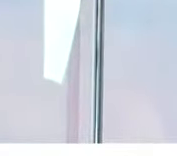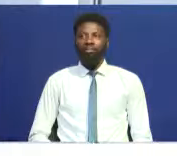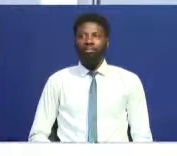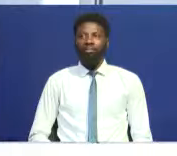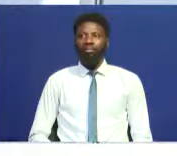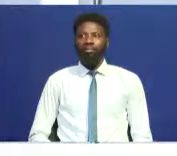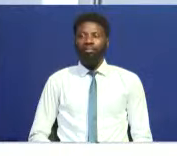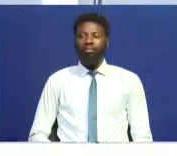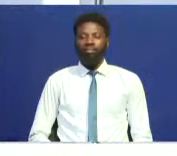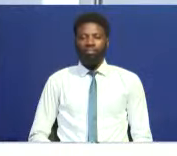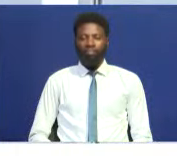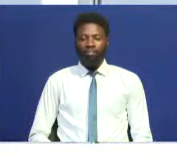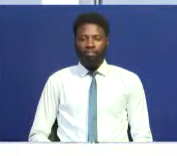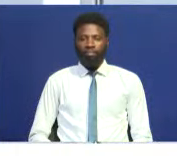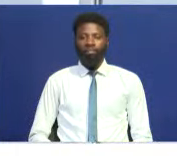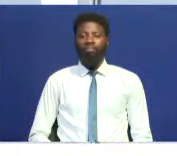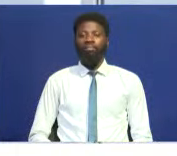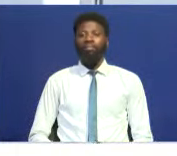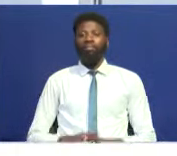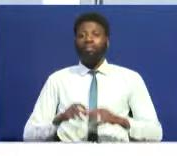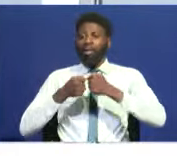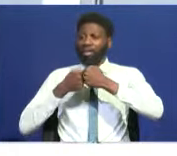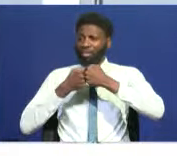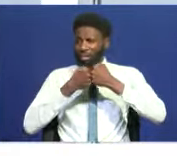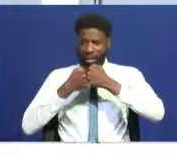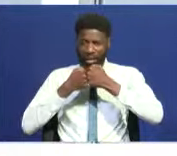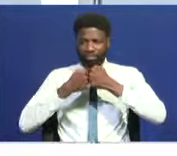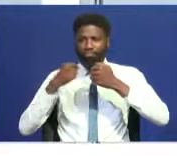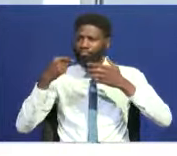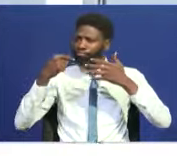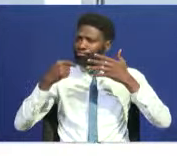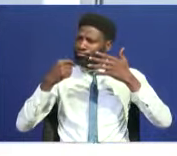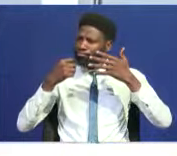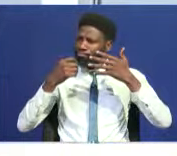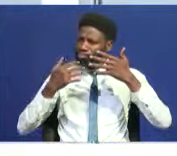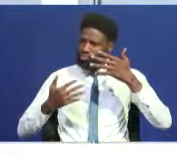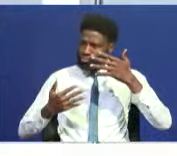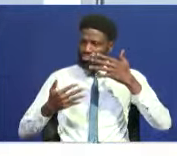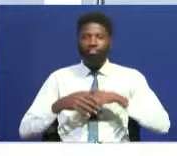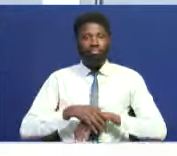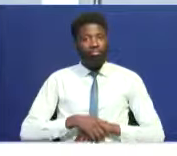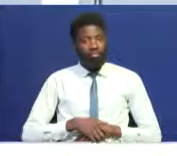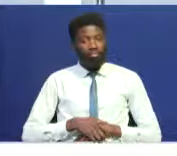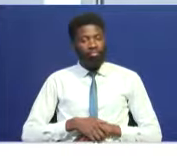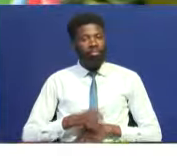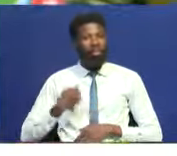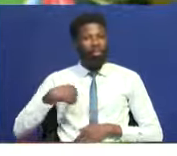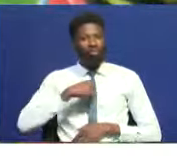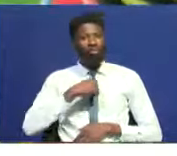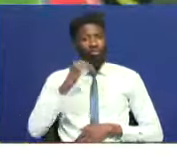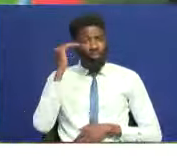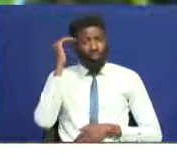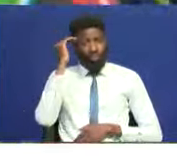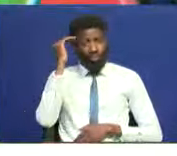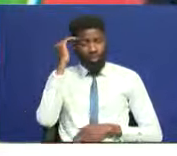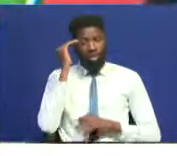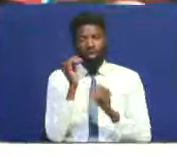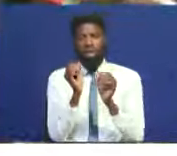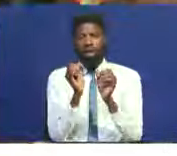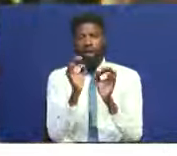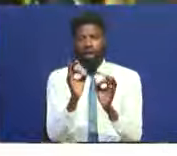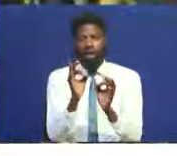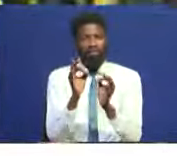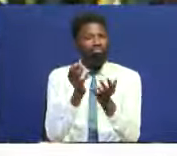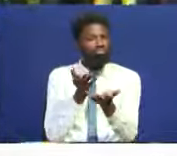collectively. Conscious of these challenges, we note that constructive dialogue, drawing the tripartite and